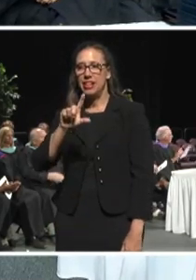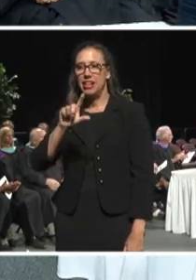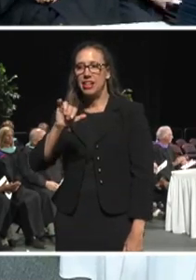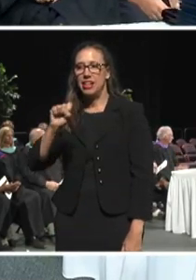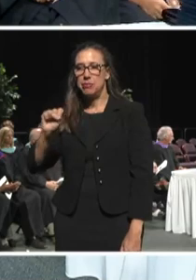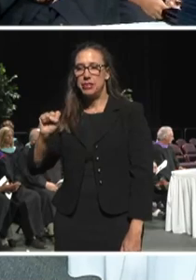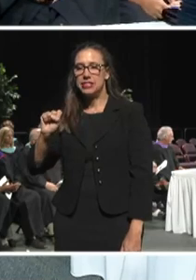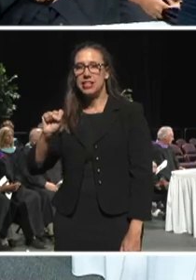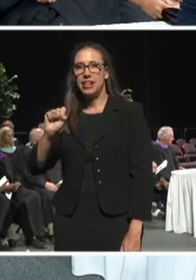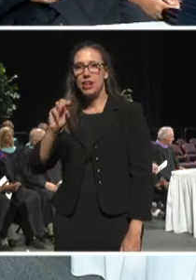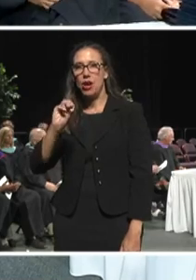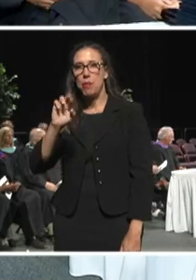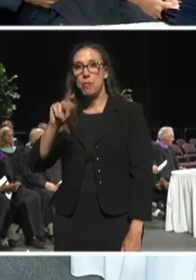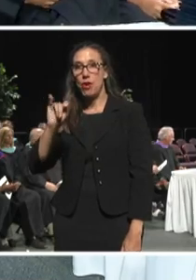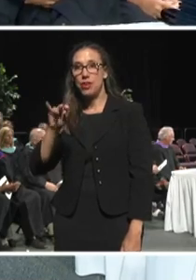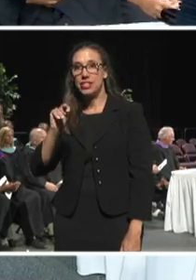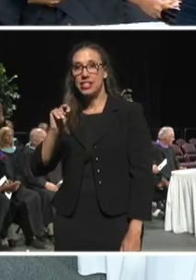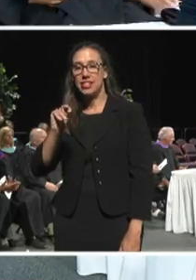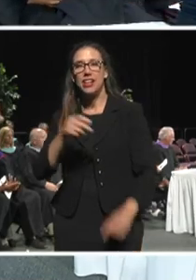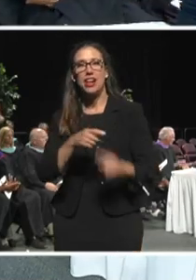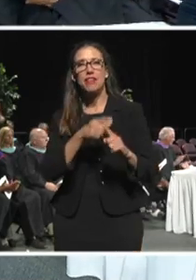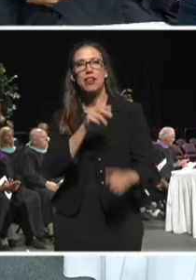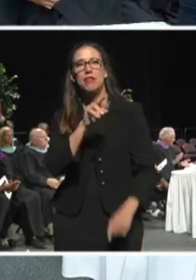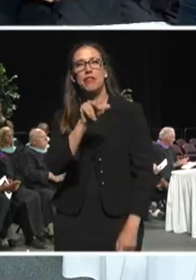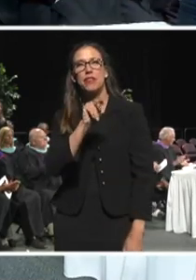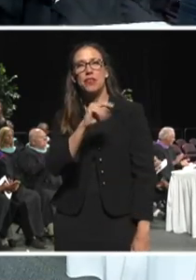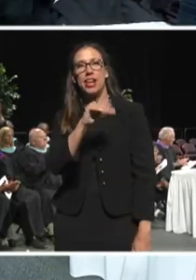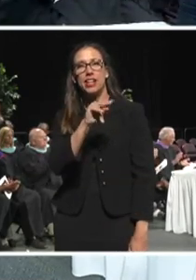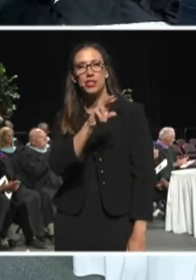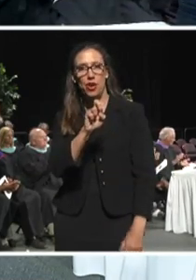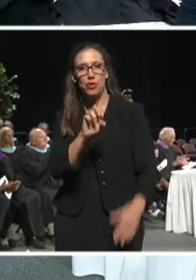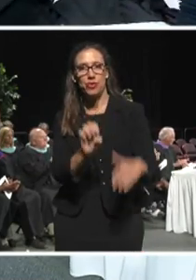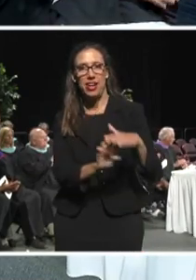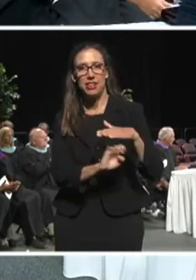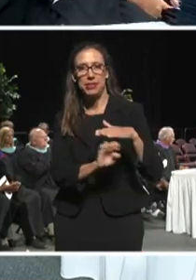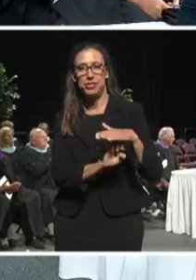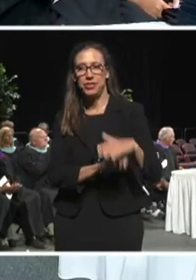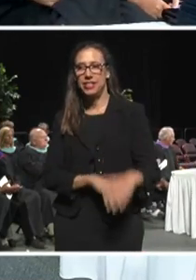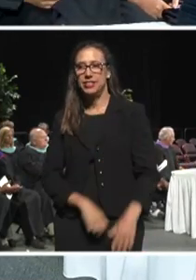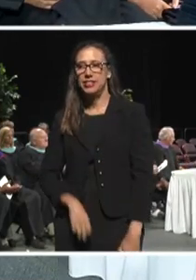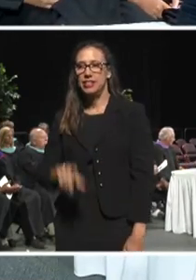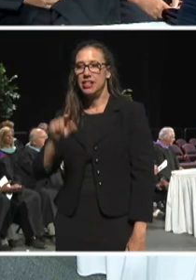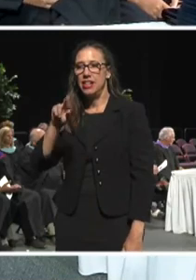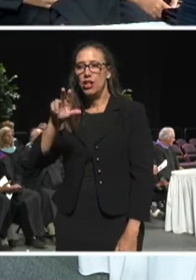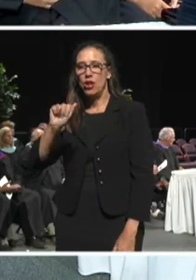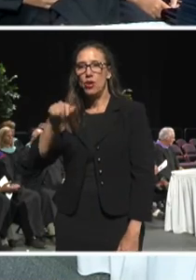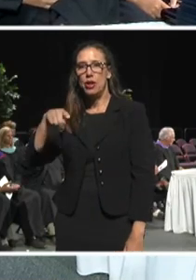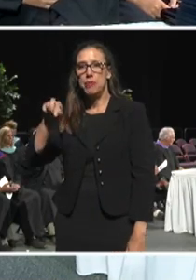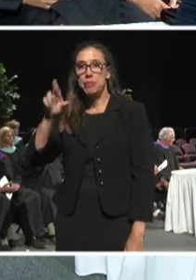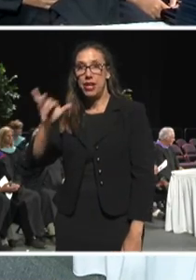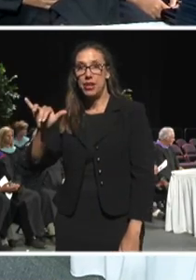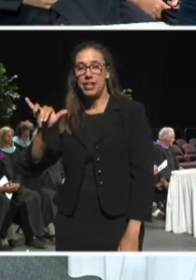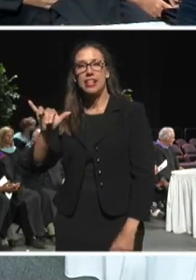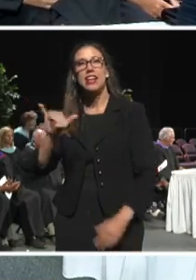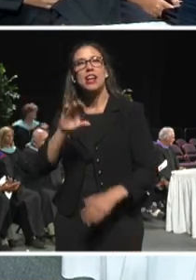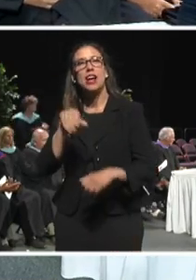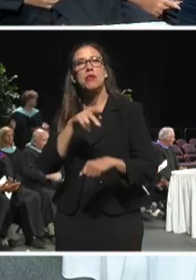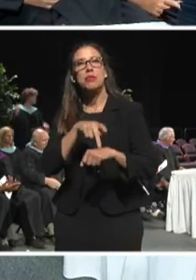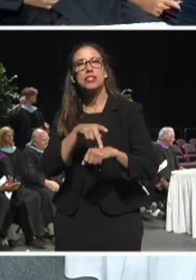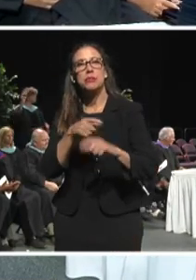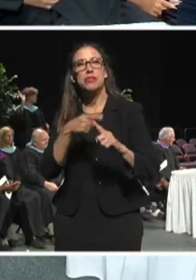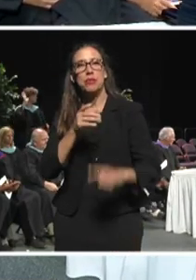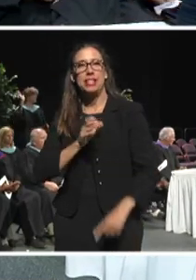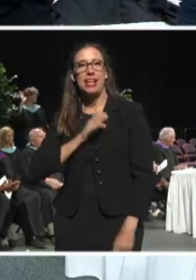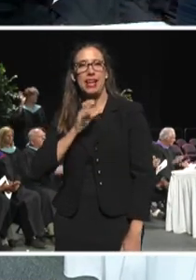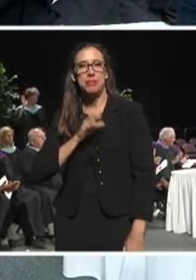Ms. Melissa Martin, principal of Francone Elementary. And Ms. Laura Perry, principal of